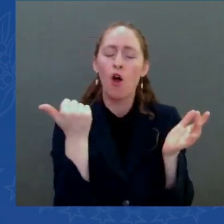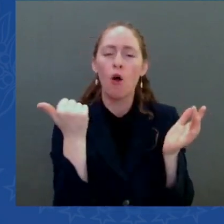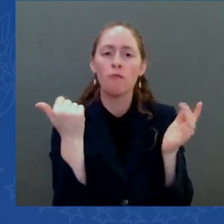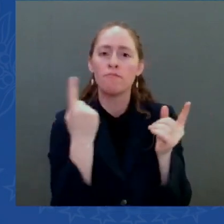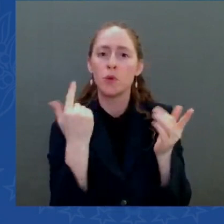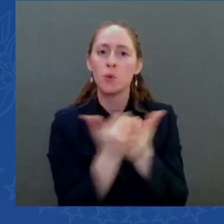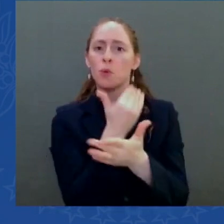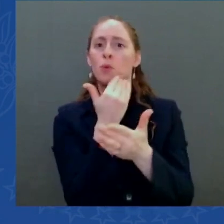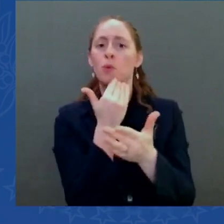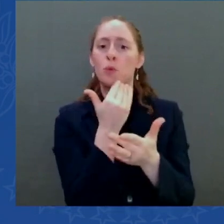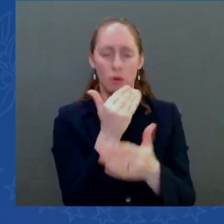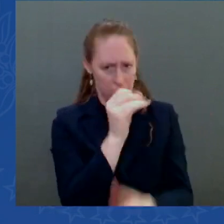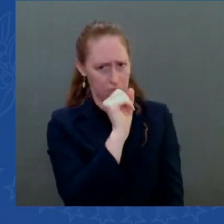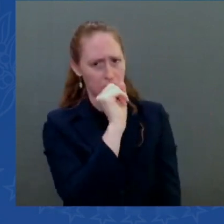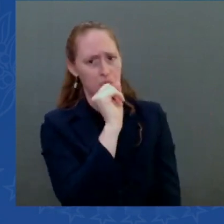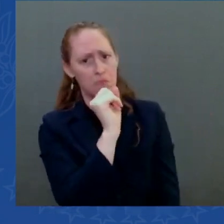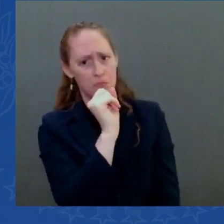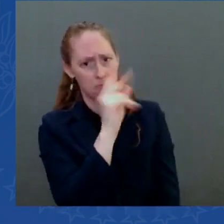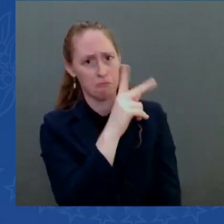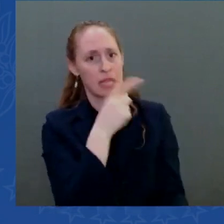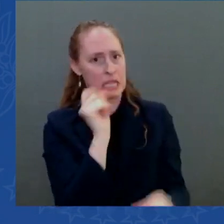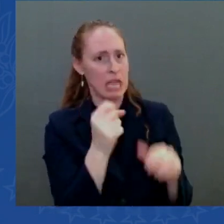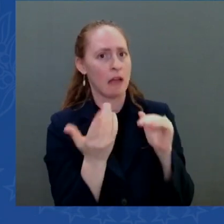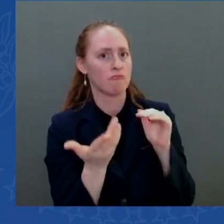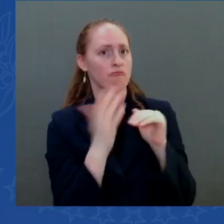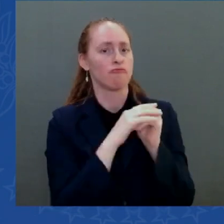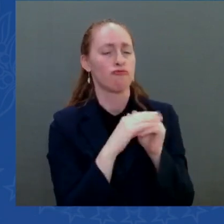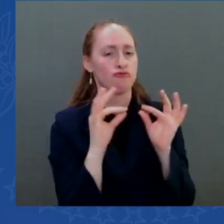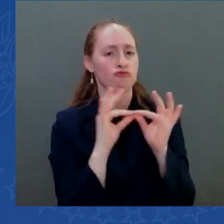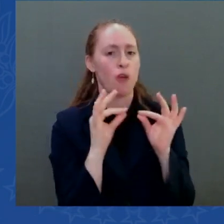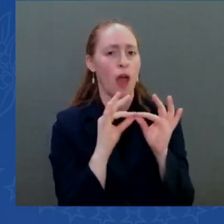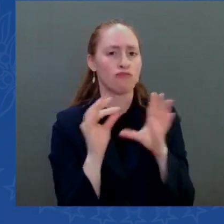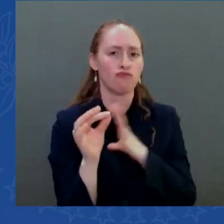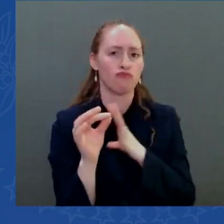You know how much it costs to make that vial of insulin? $10.